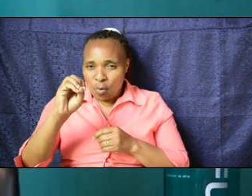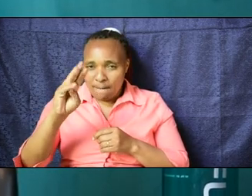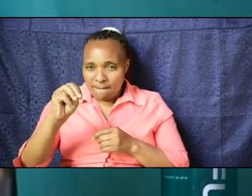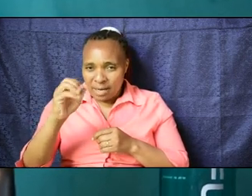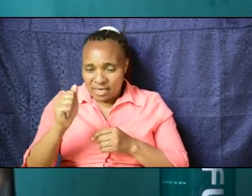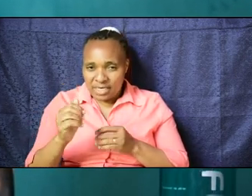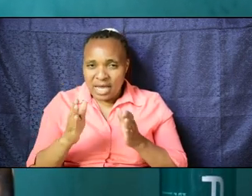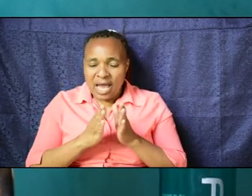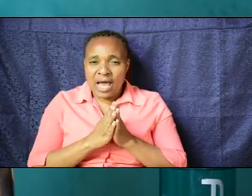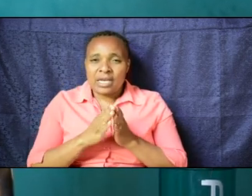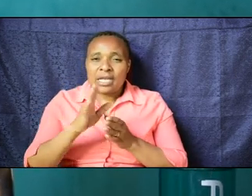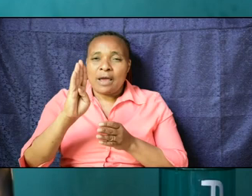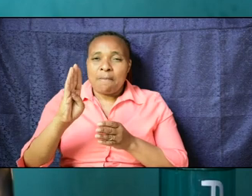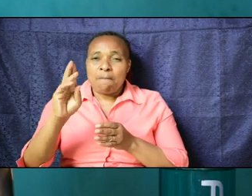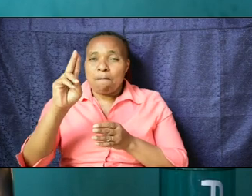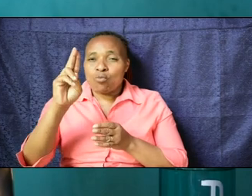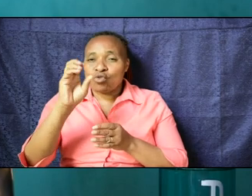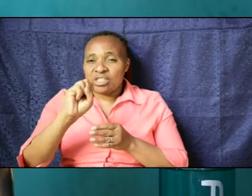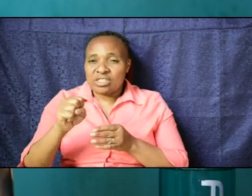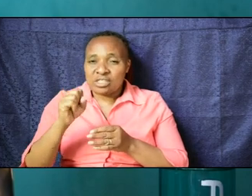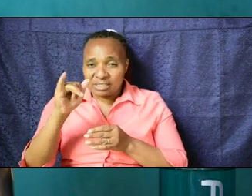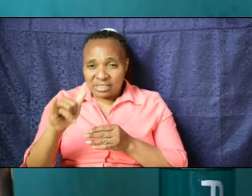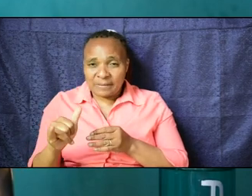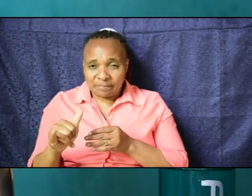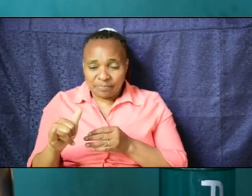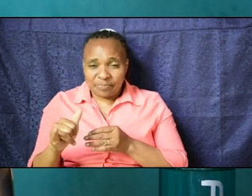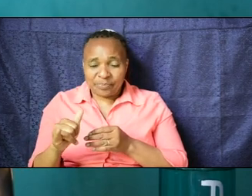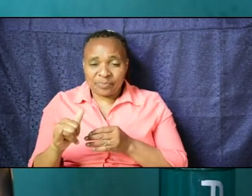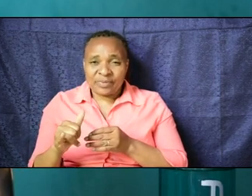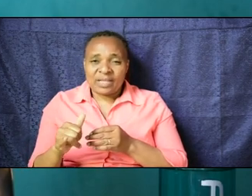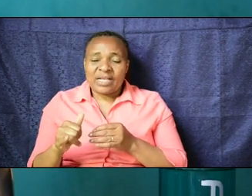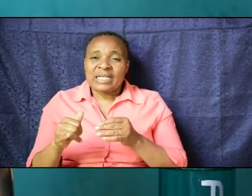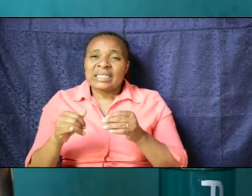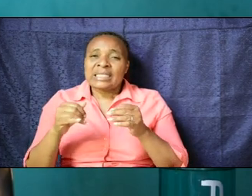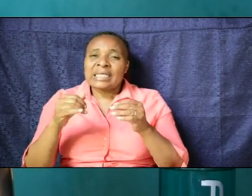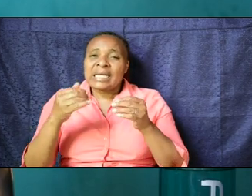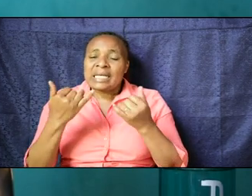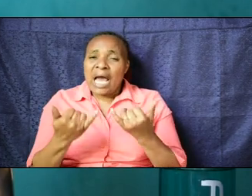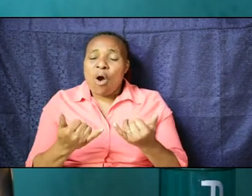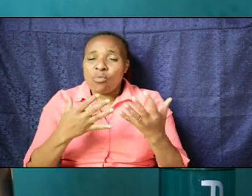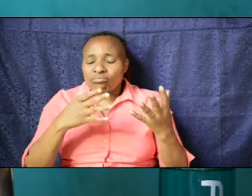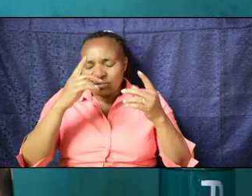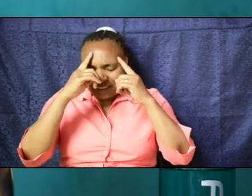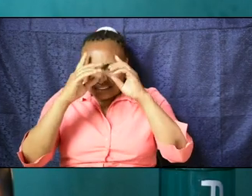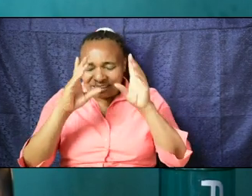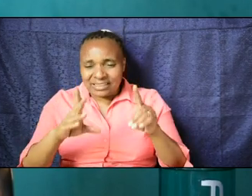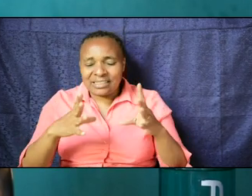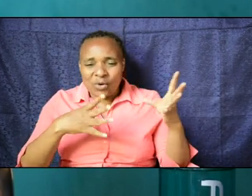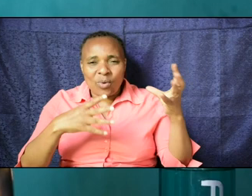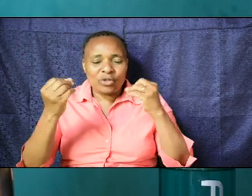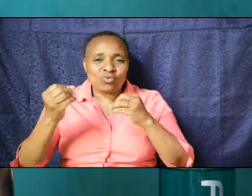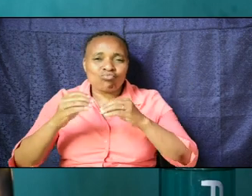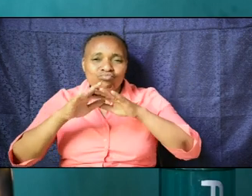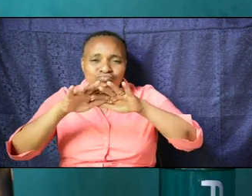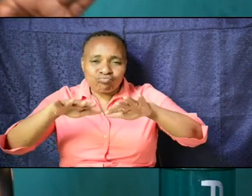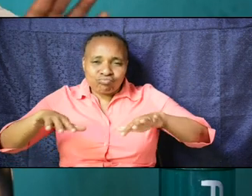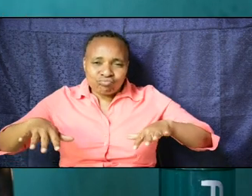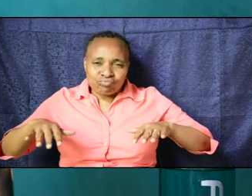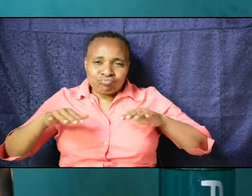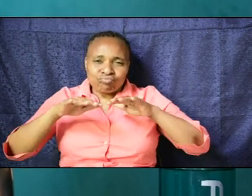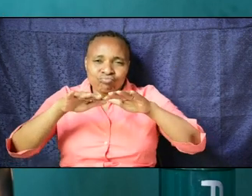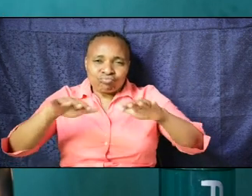called Busiswe, right? So Chris, Norman, and Busi decided that they want to go swimming, all right,